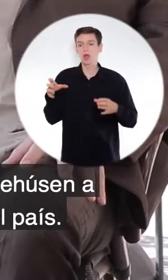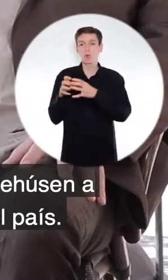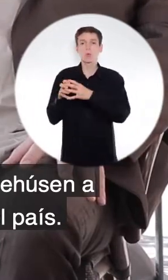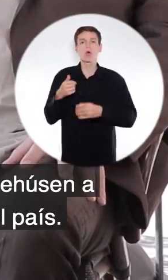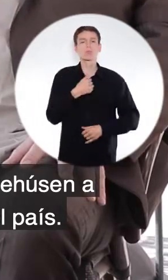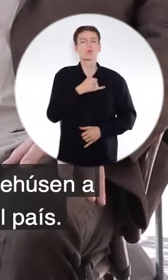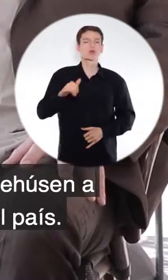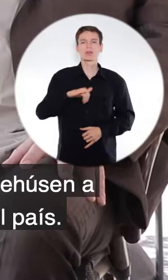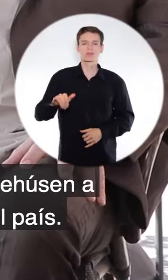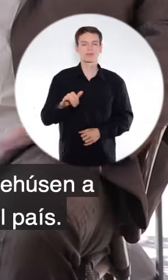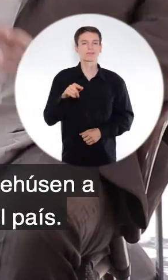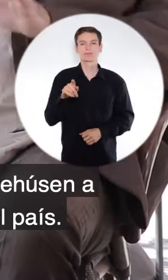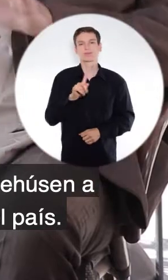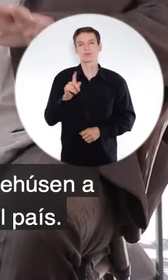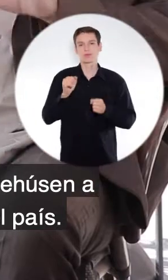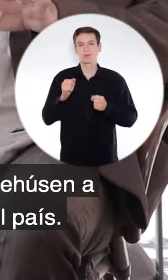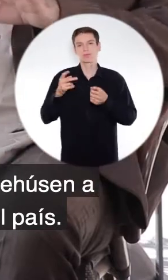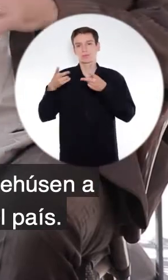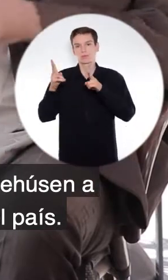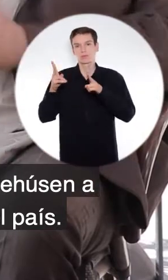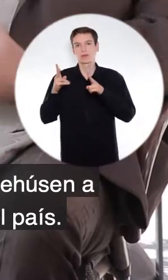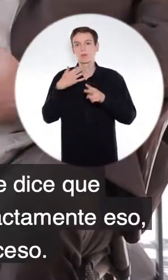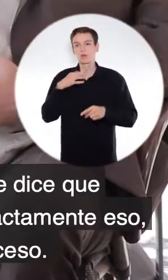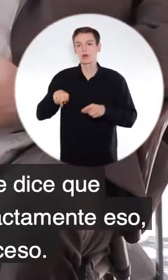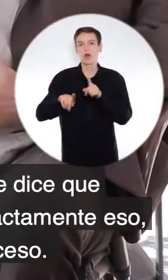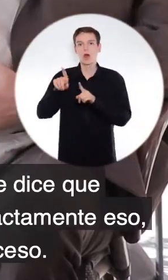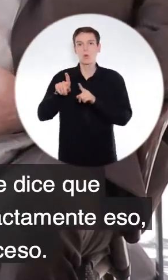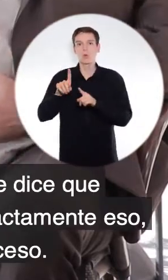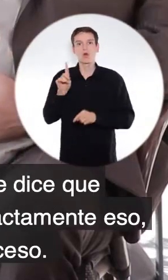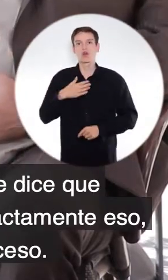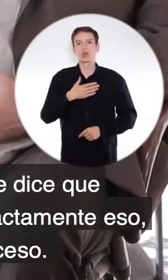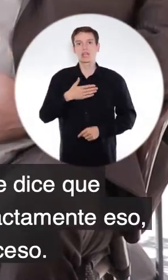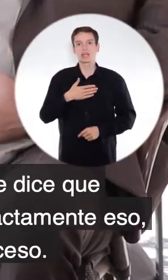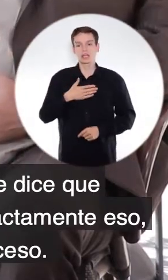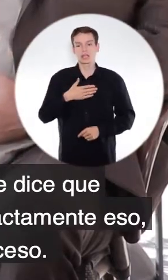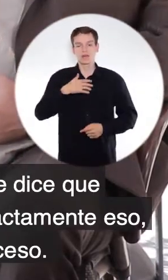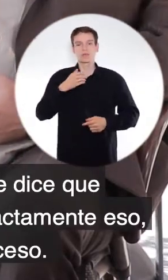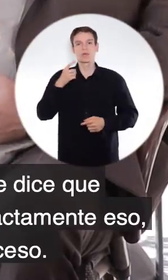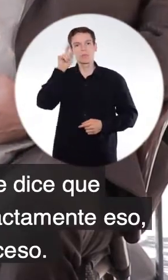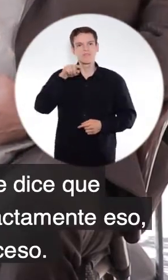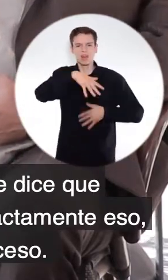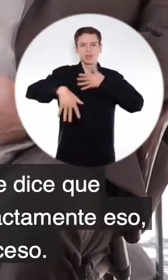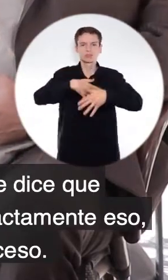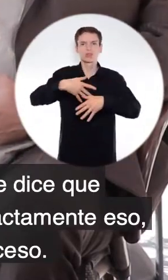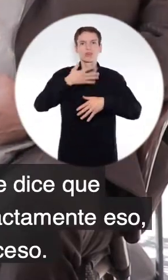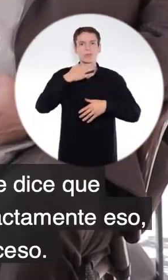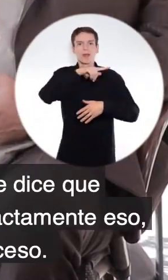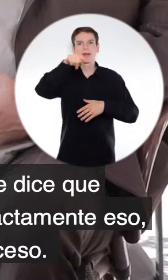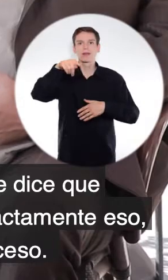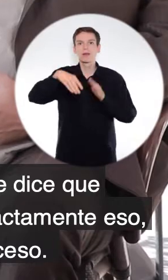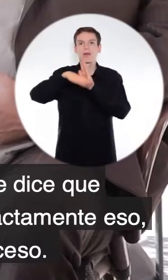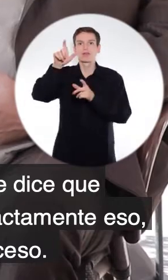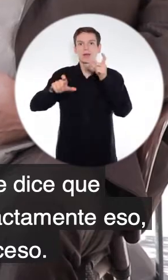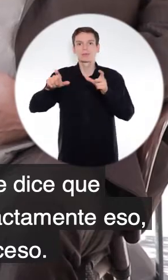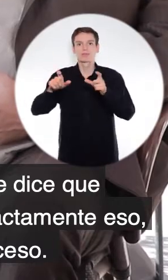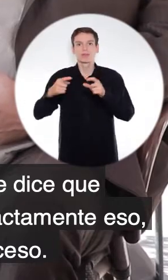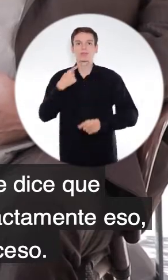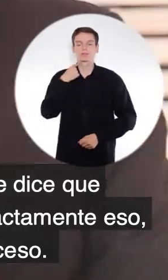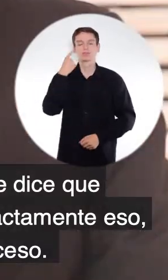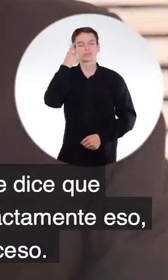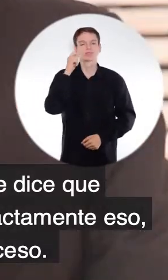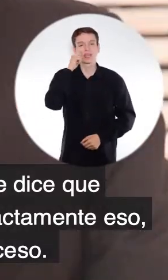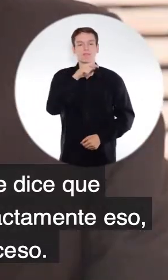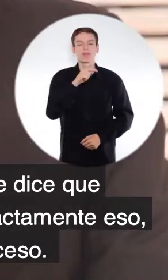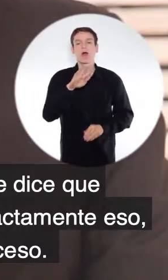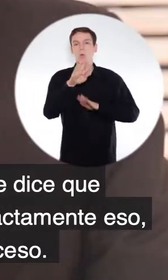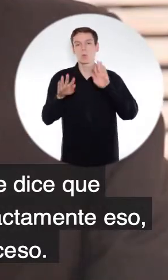vast majority of the country wants. So it's a delicate balance. And how do you, what if, because there's a paranoia in Chile that, let's say, people